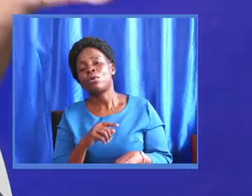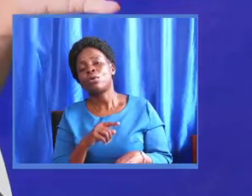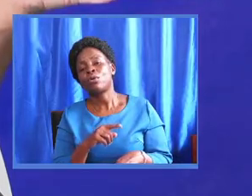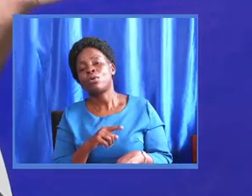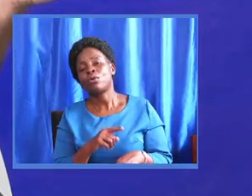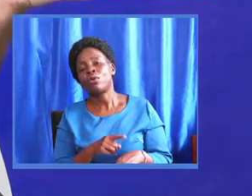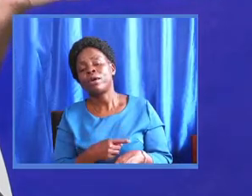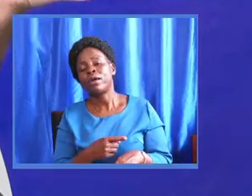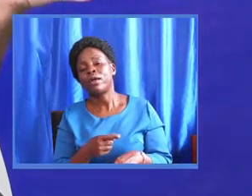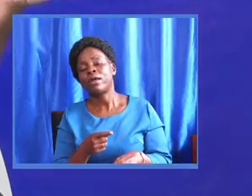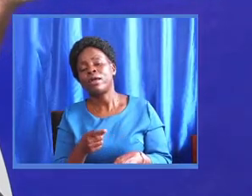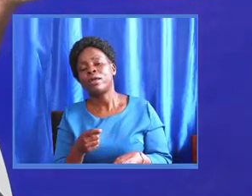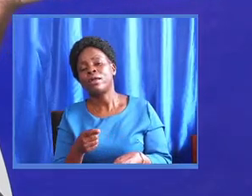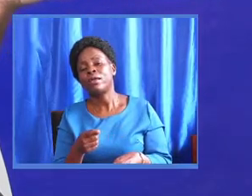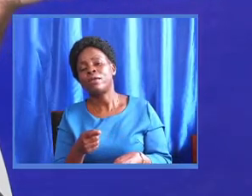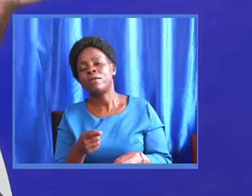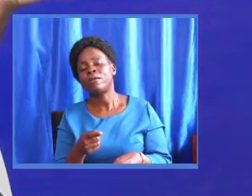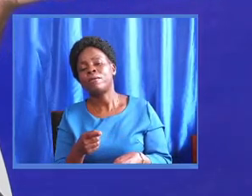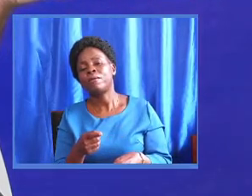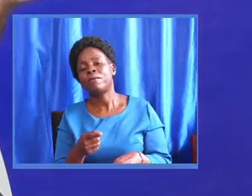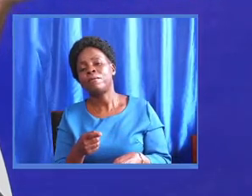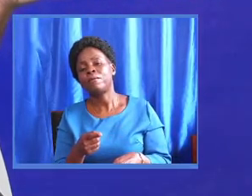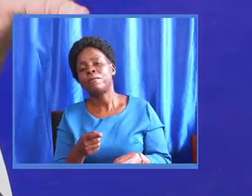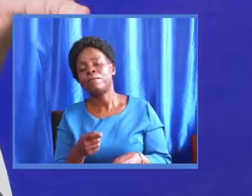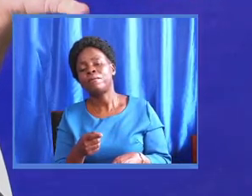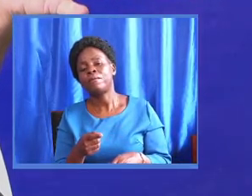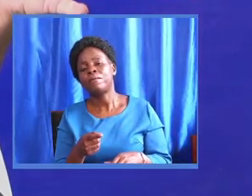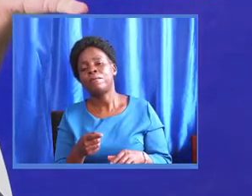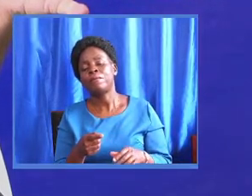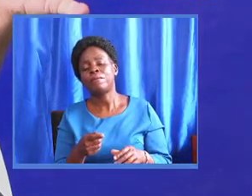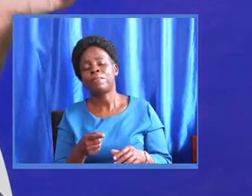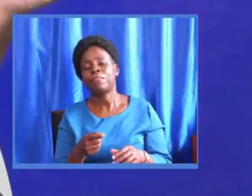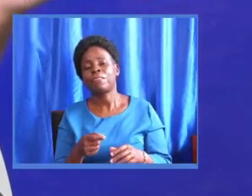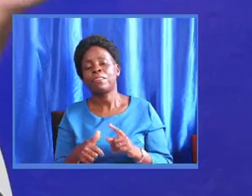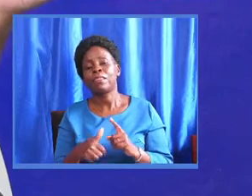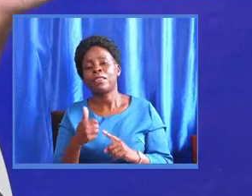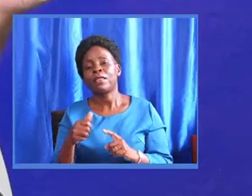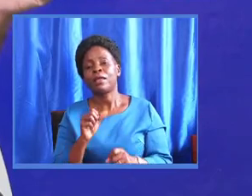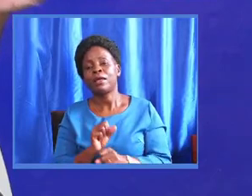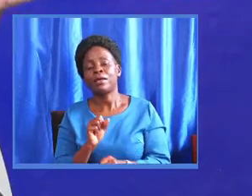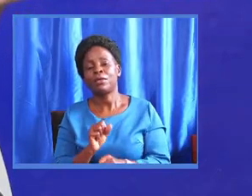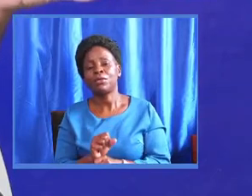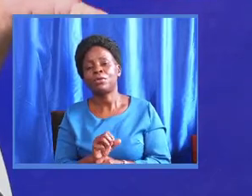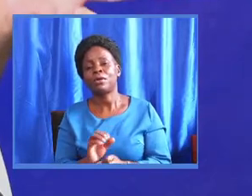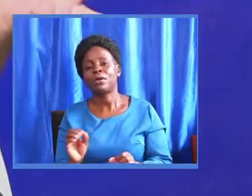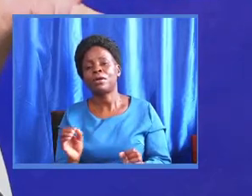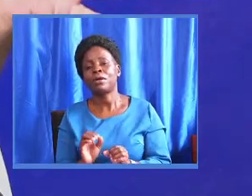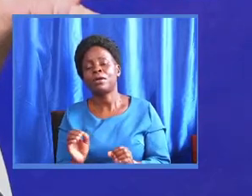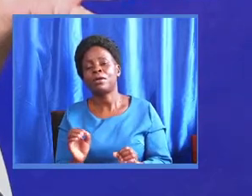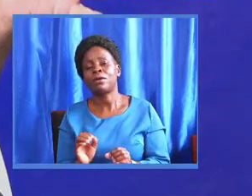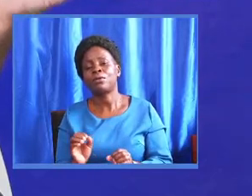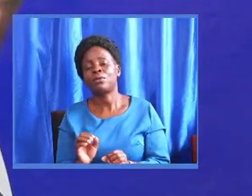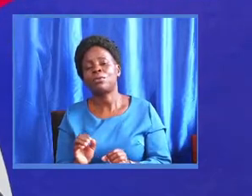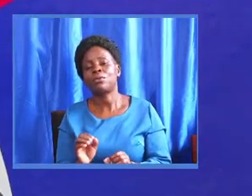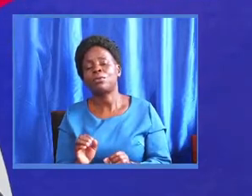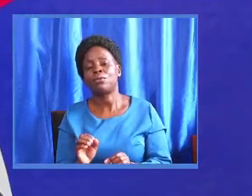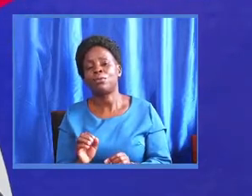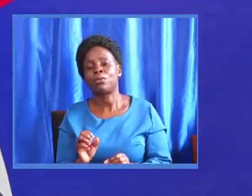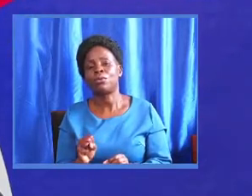was closed, those our tenants could not operate. And they were the hardest hit.